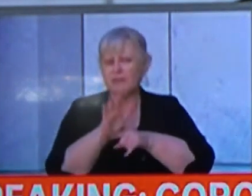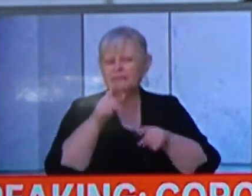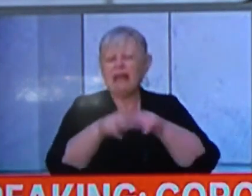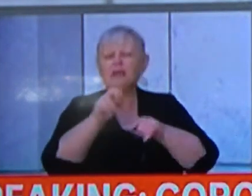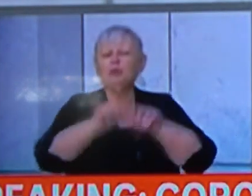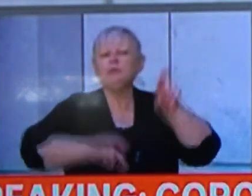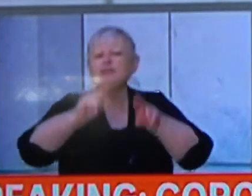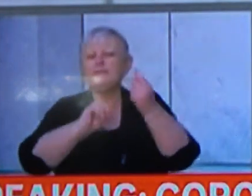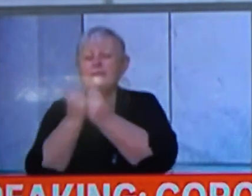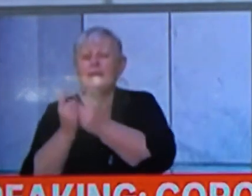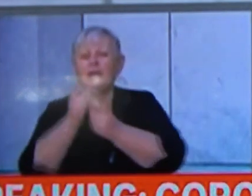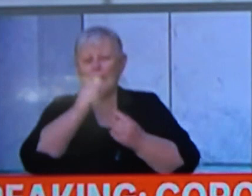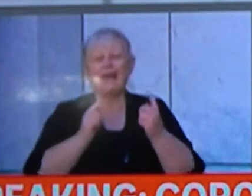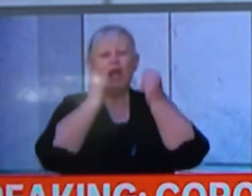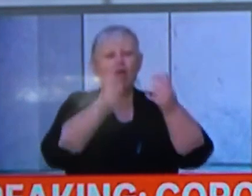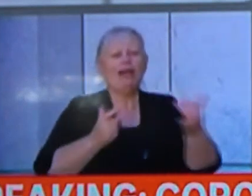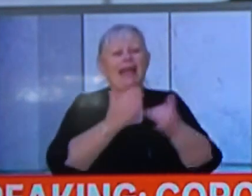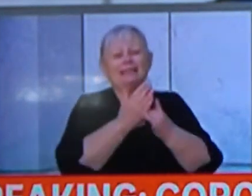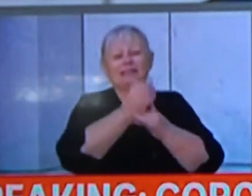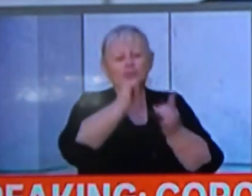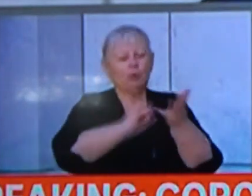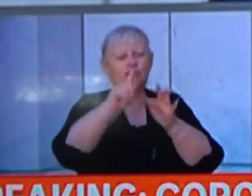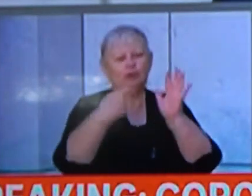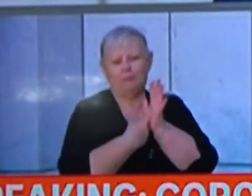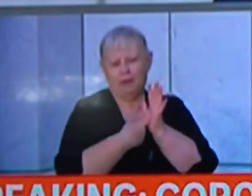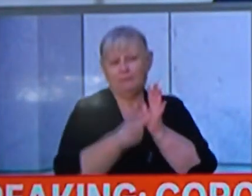you will be able to get early access to your superannuation.